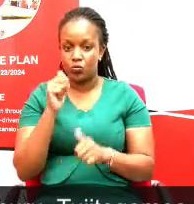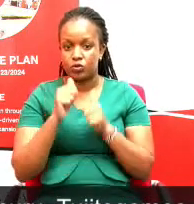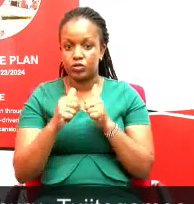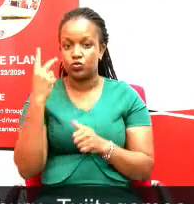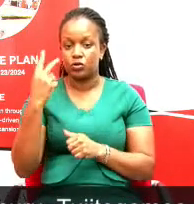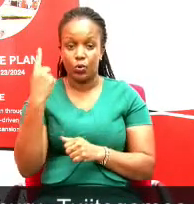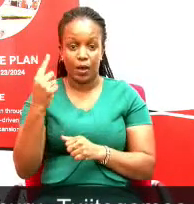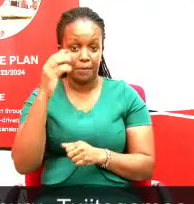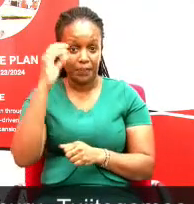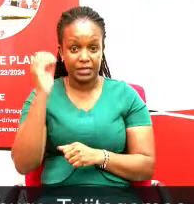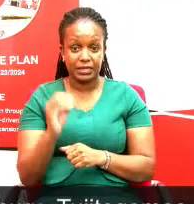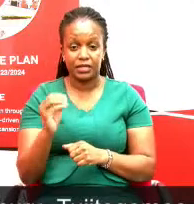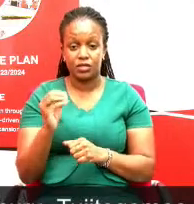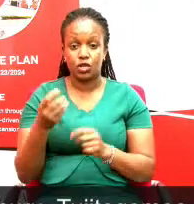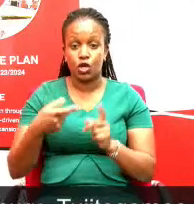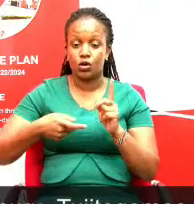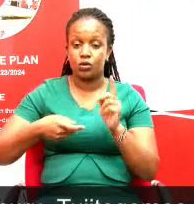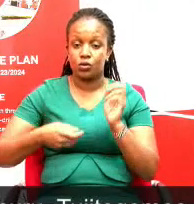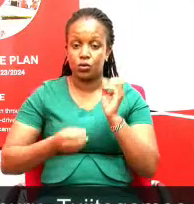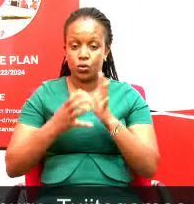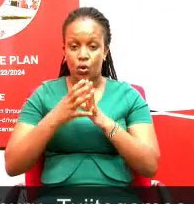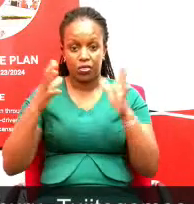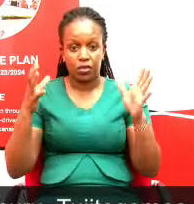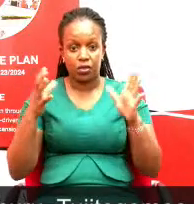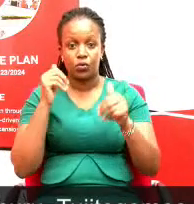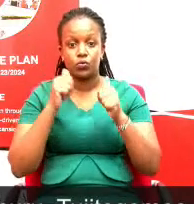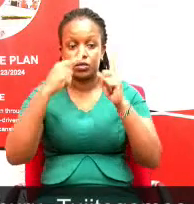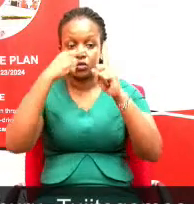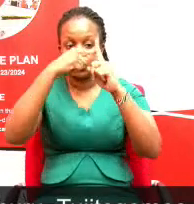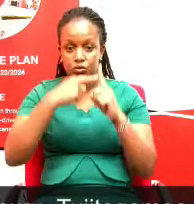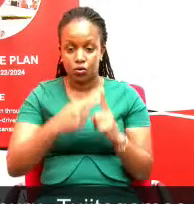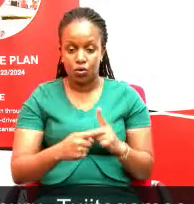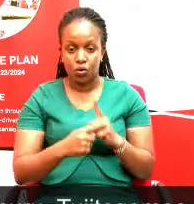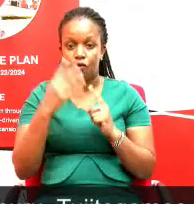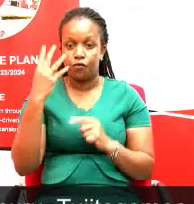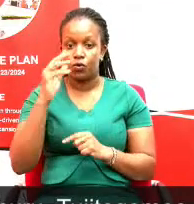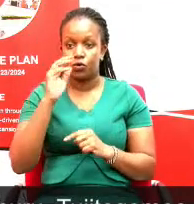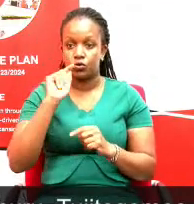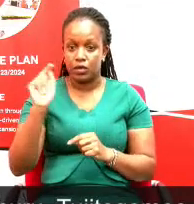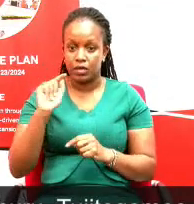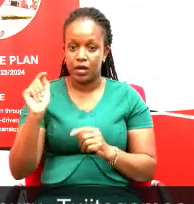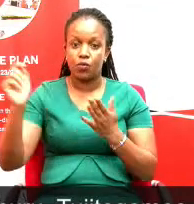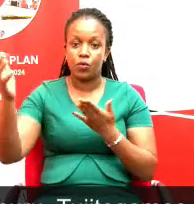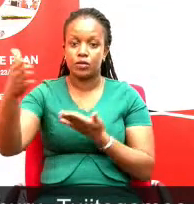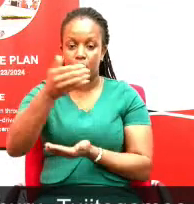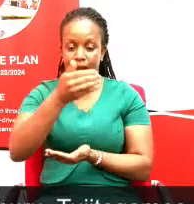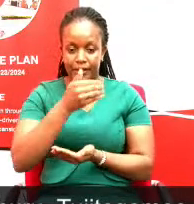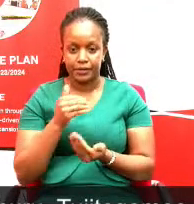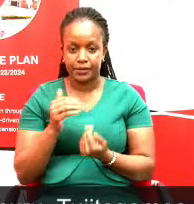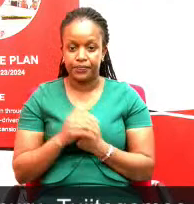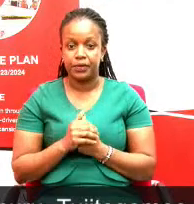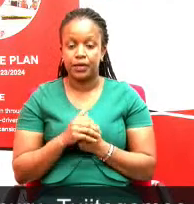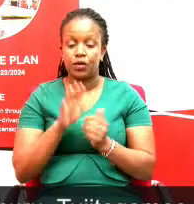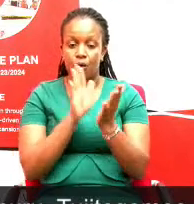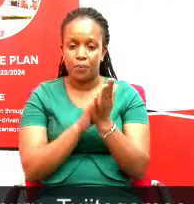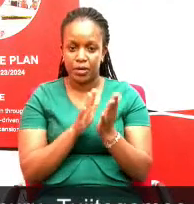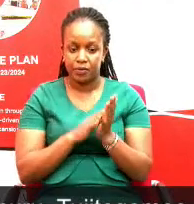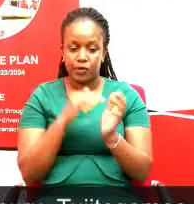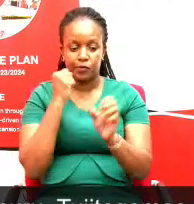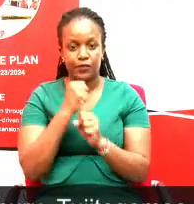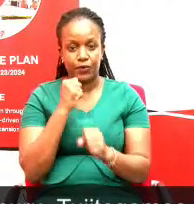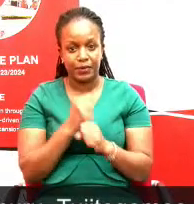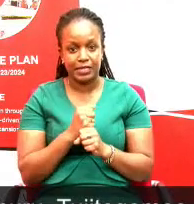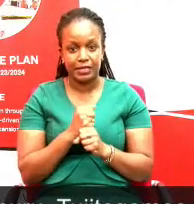growth over the 6th corporate plan period, where a total of Kenyan shilling 4 trillion was collected. This commendable